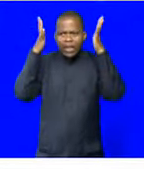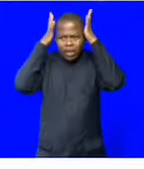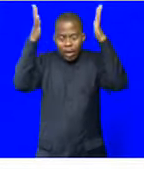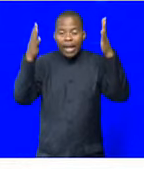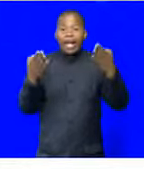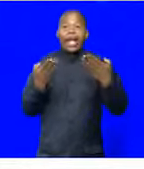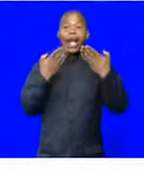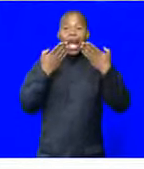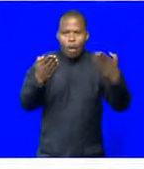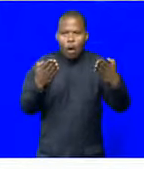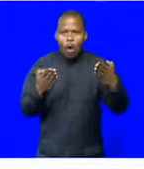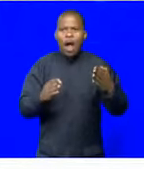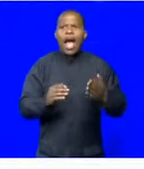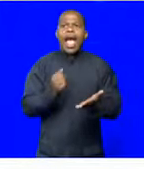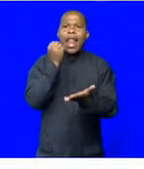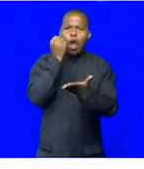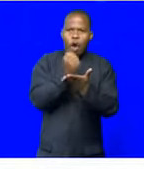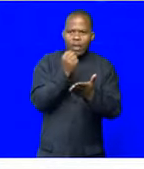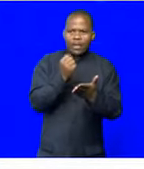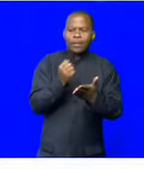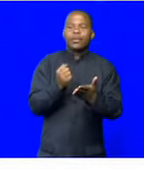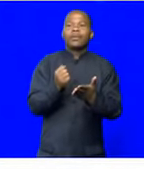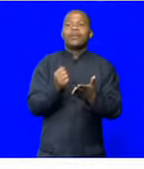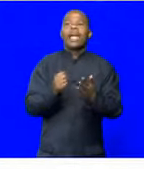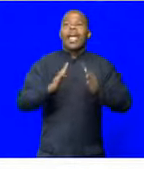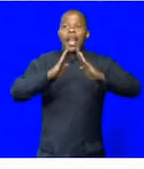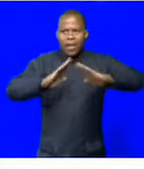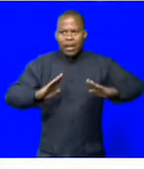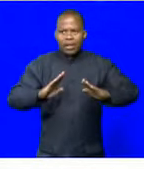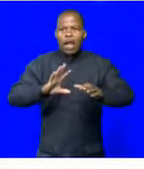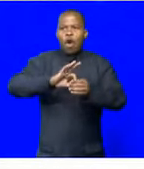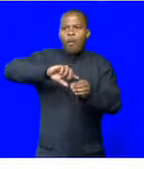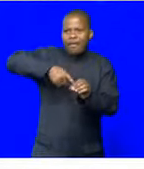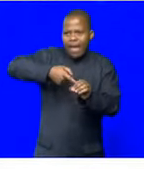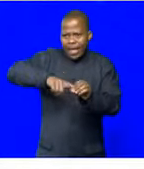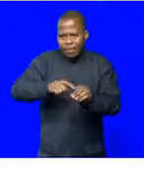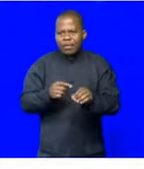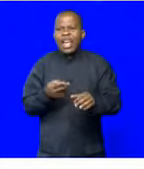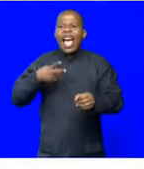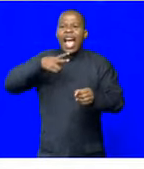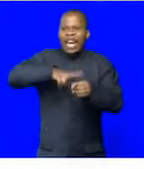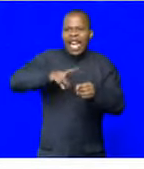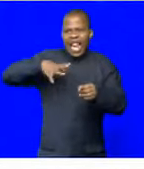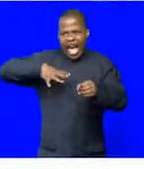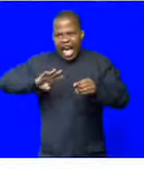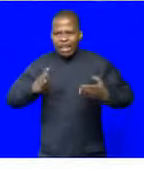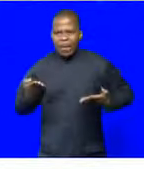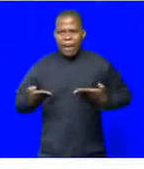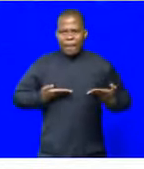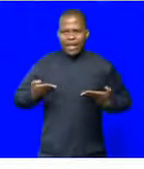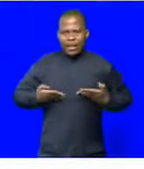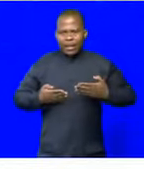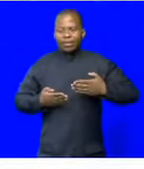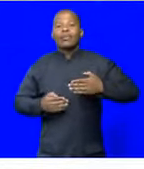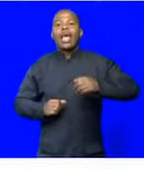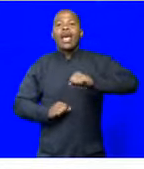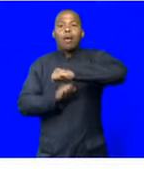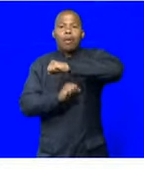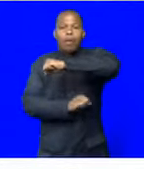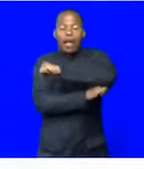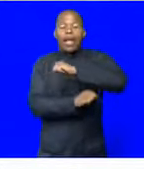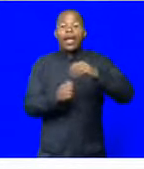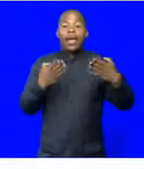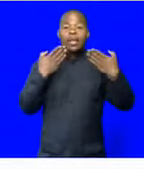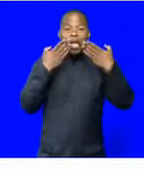Affairs, the SUB, our sponsors, everybody, we thank you, we appreciate you. Swaziland